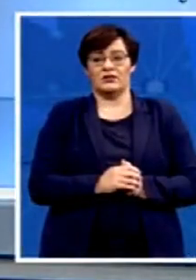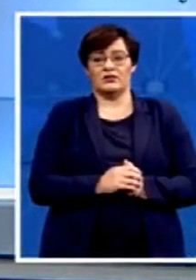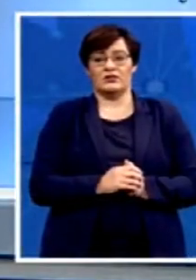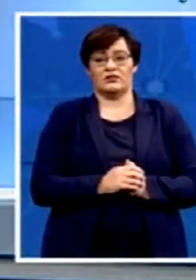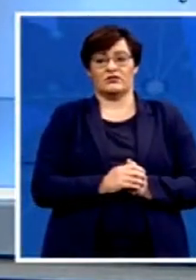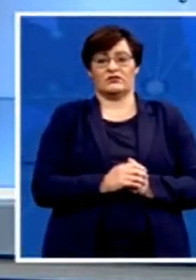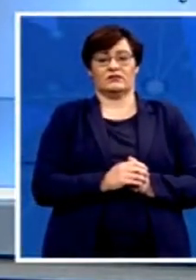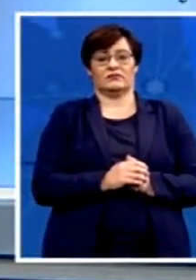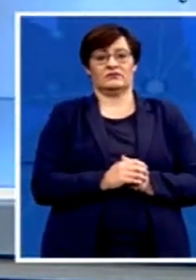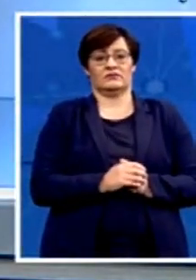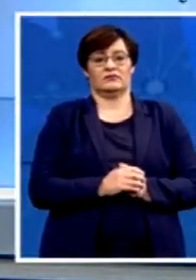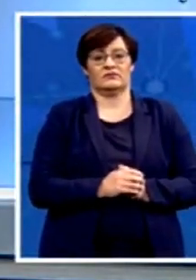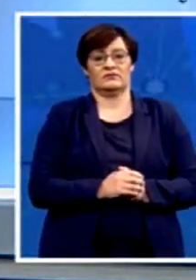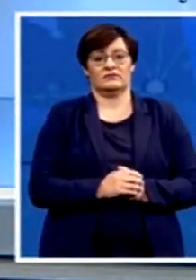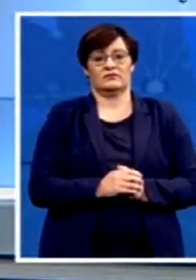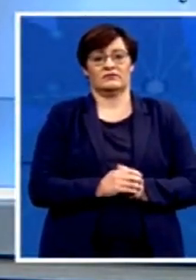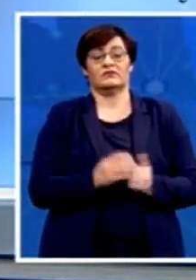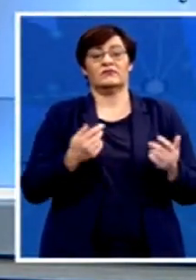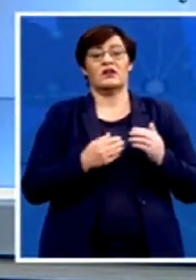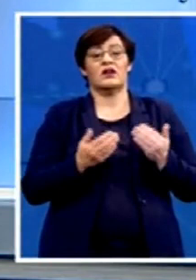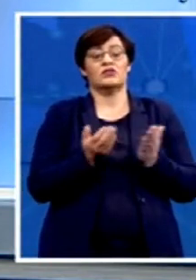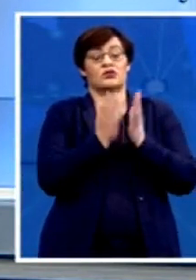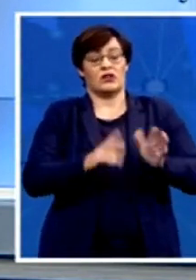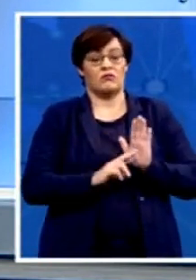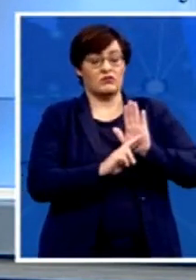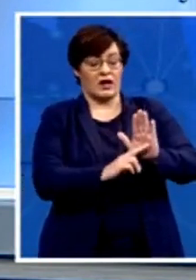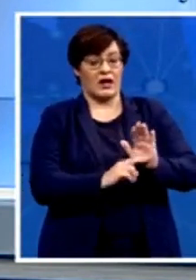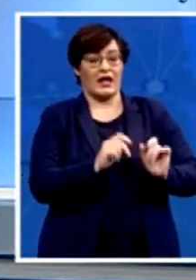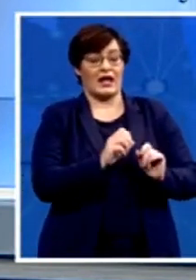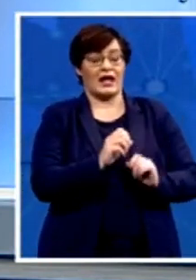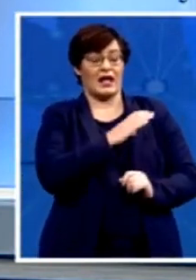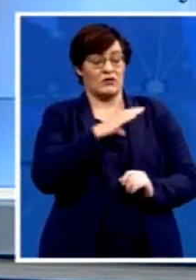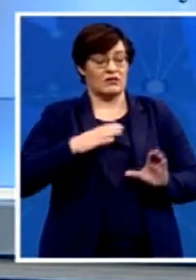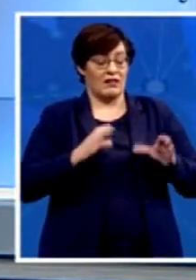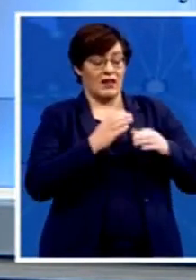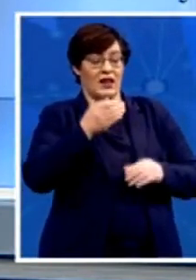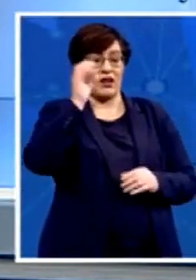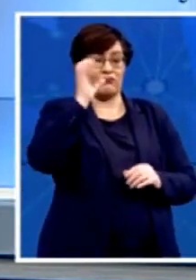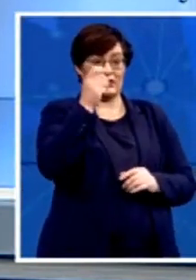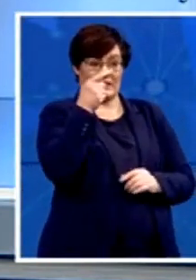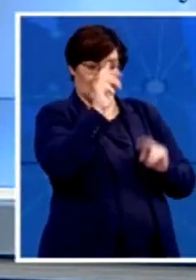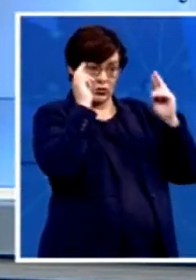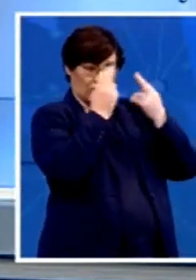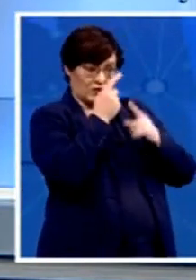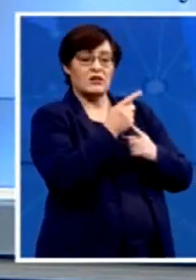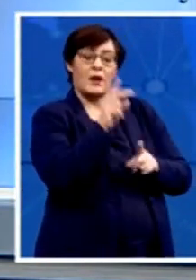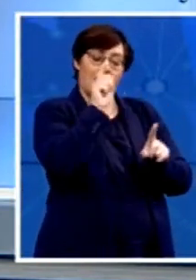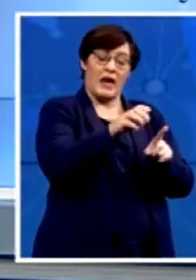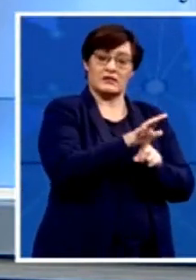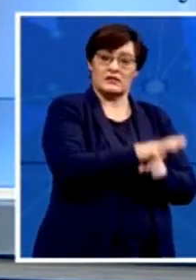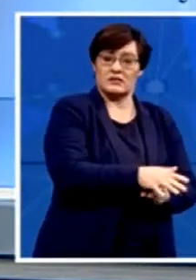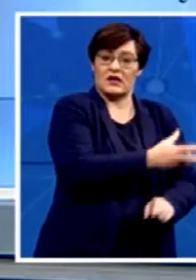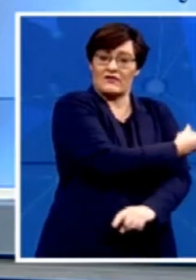The Student Representative Council at the University of the Free State says mandatory vaccination policy is not necessary.